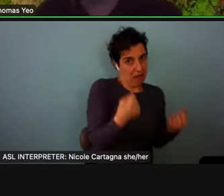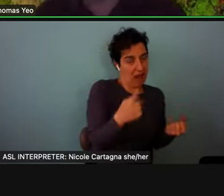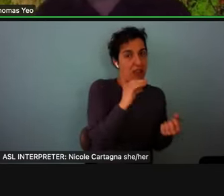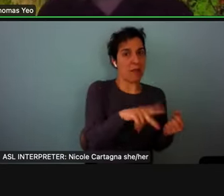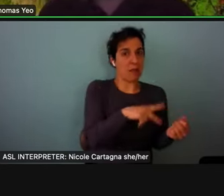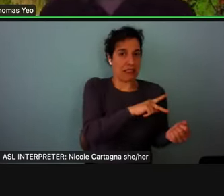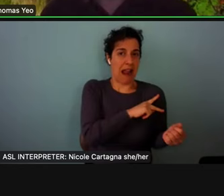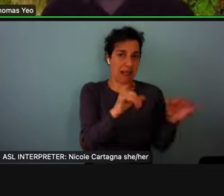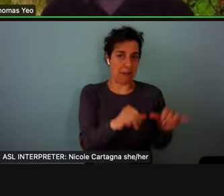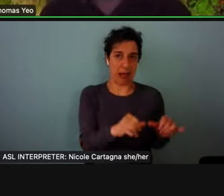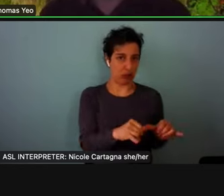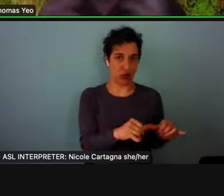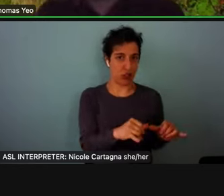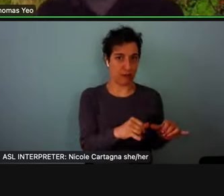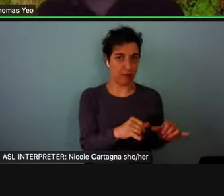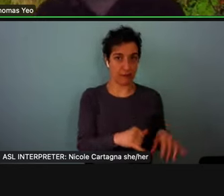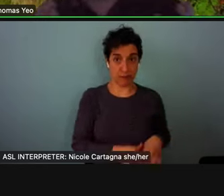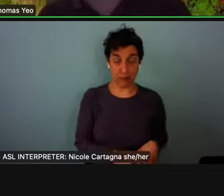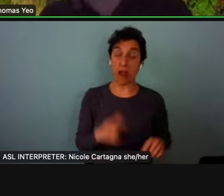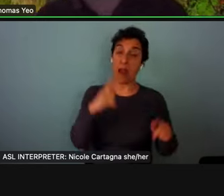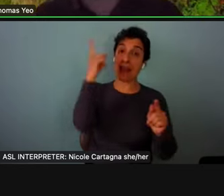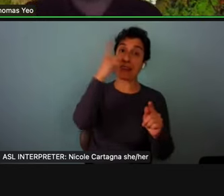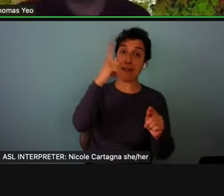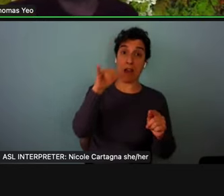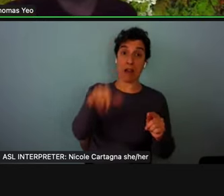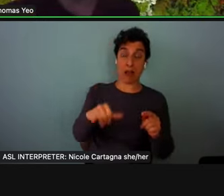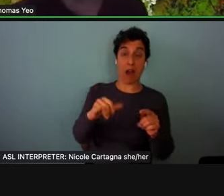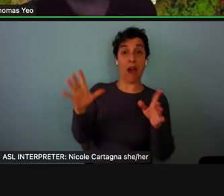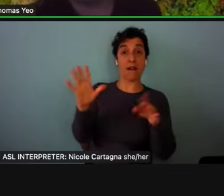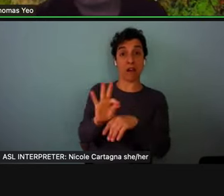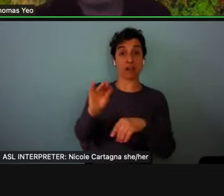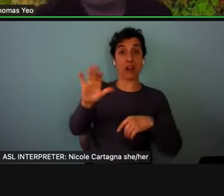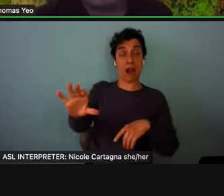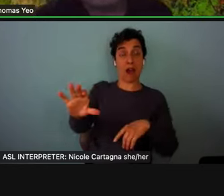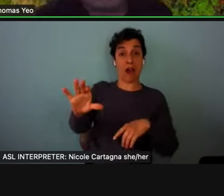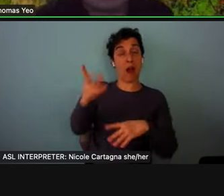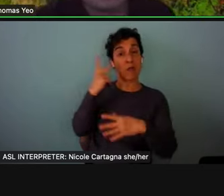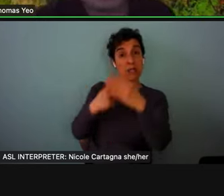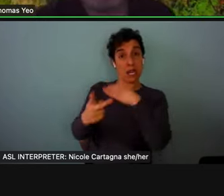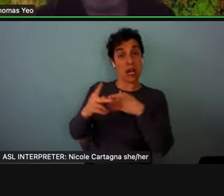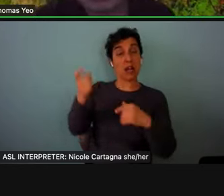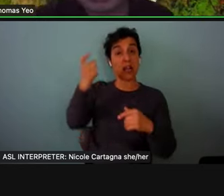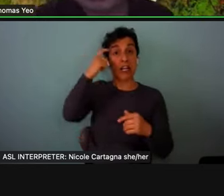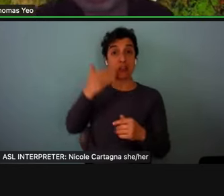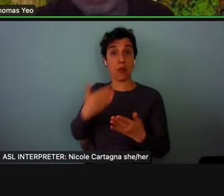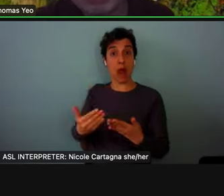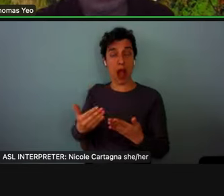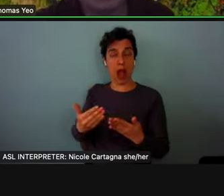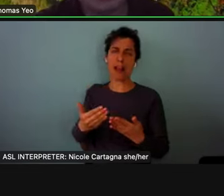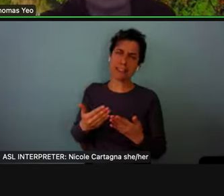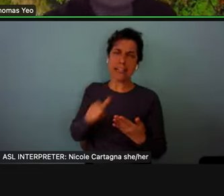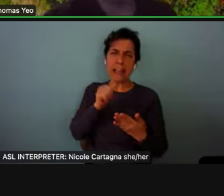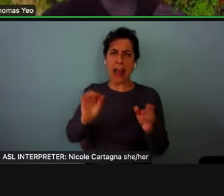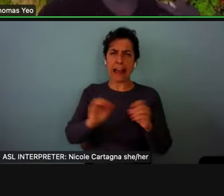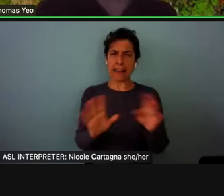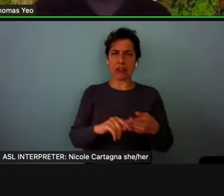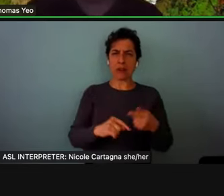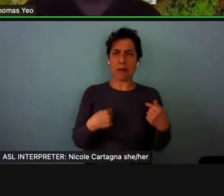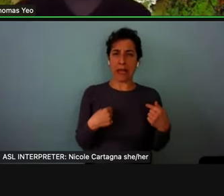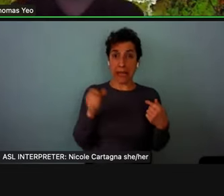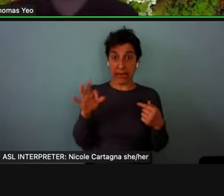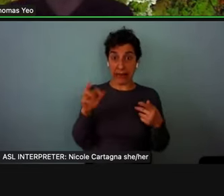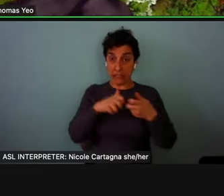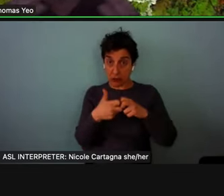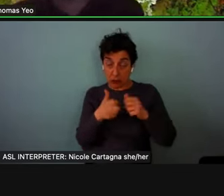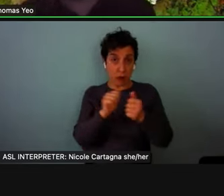measures. Given that functional connectivity can predict cognition quite well, it is a bit unclear to me whether the issues with